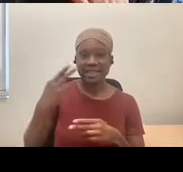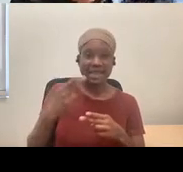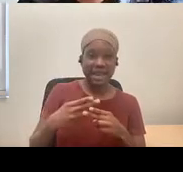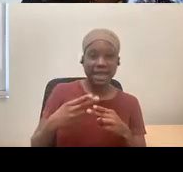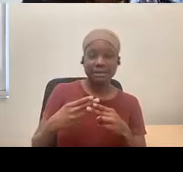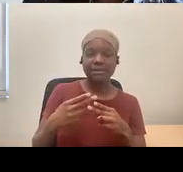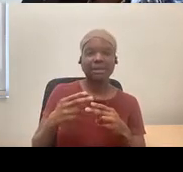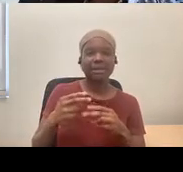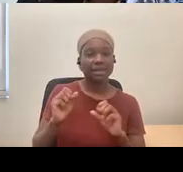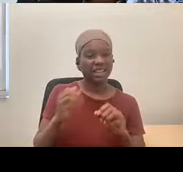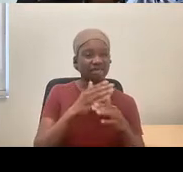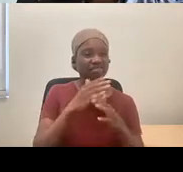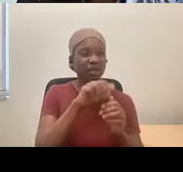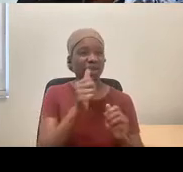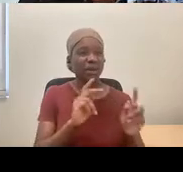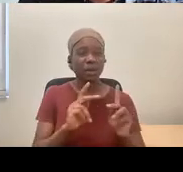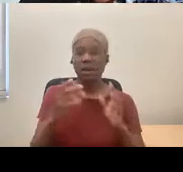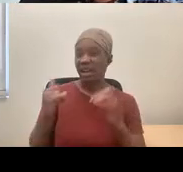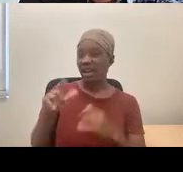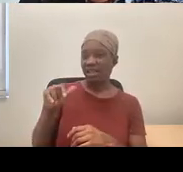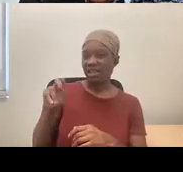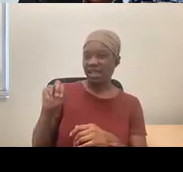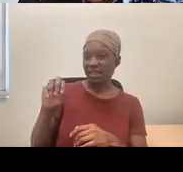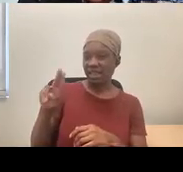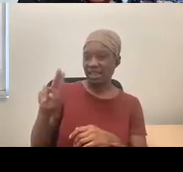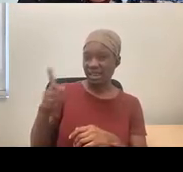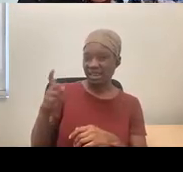How to do this on Linux? Ooh, great question. Anybody else on Linux?